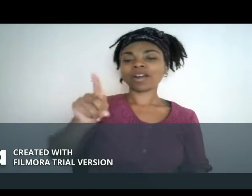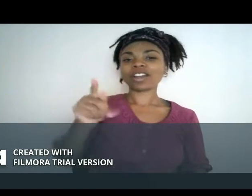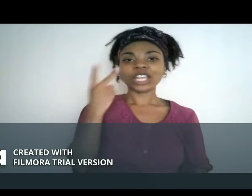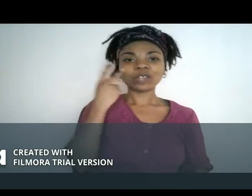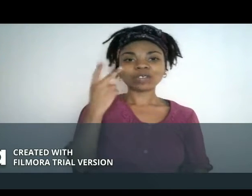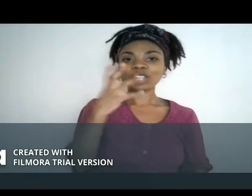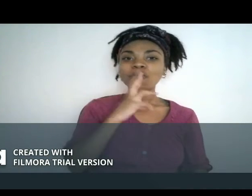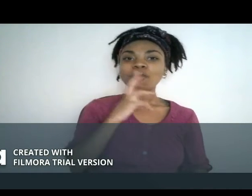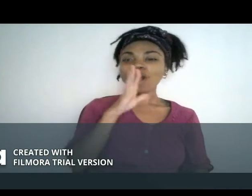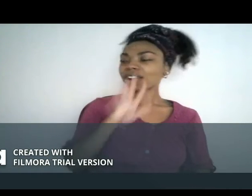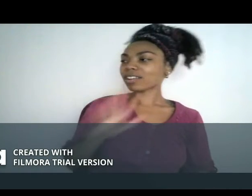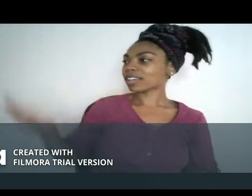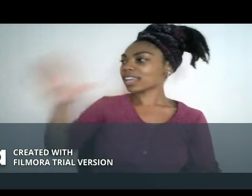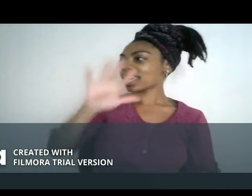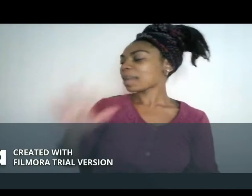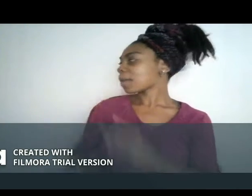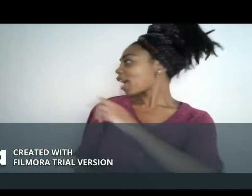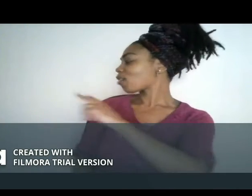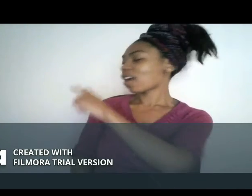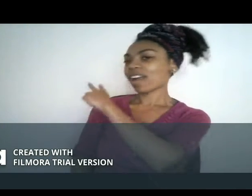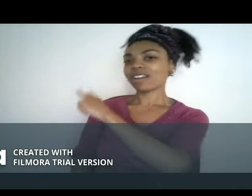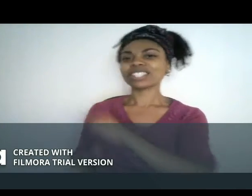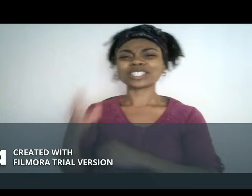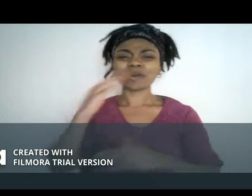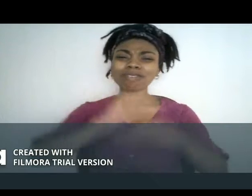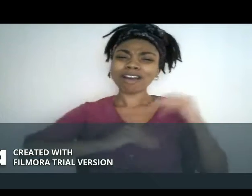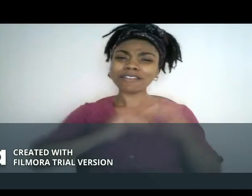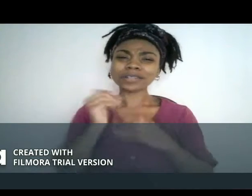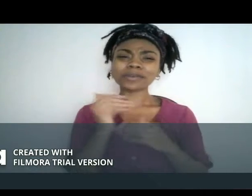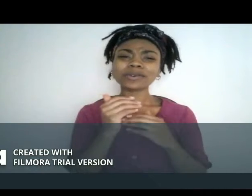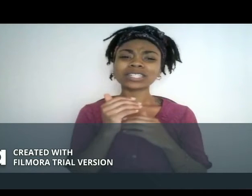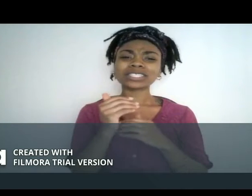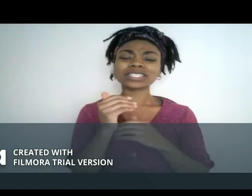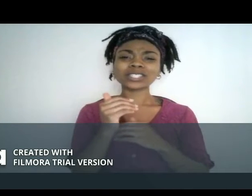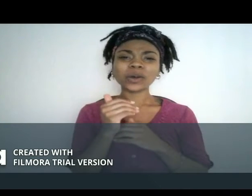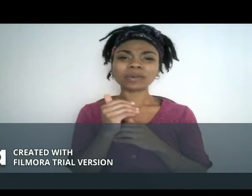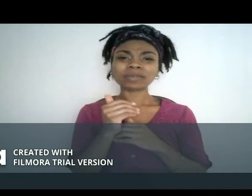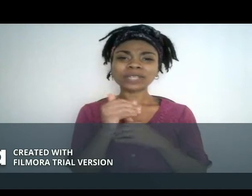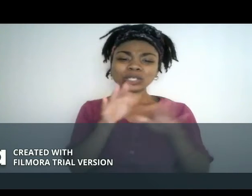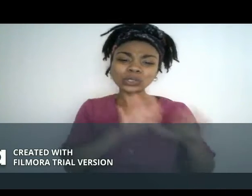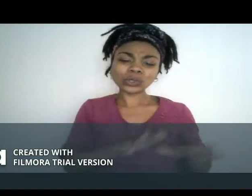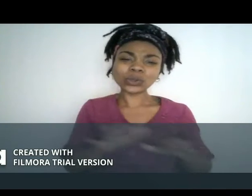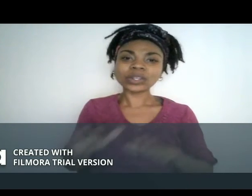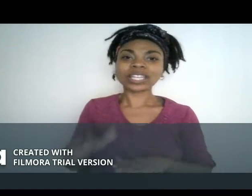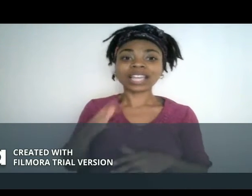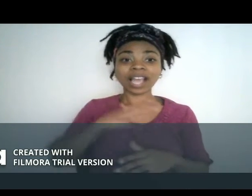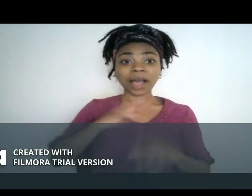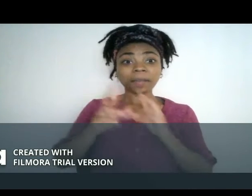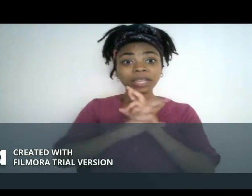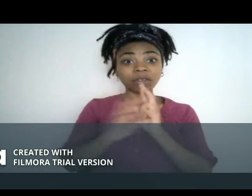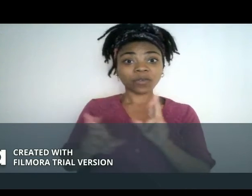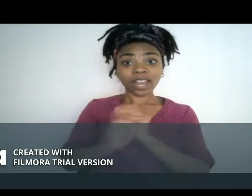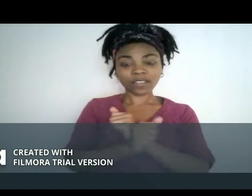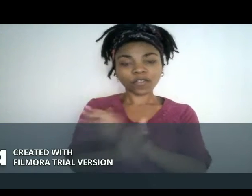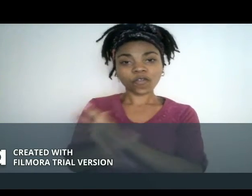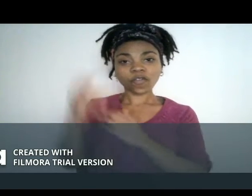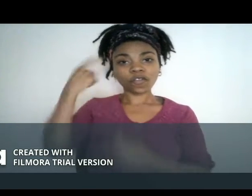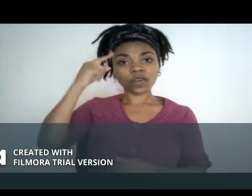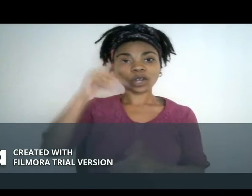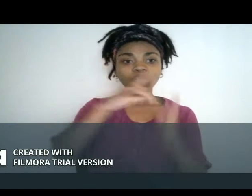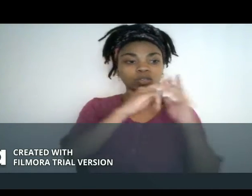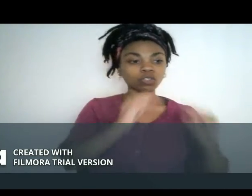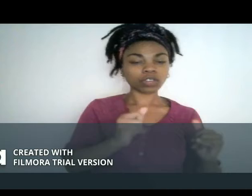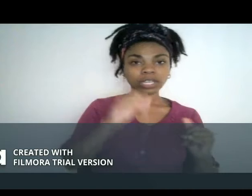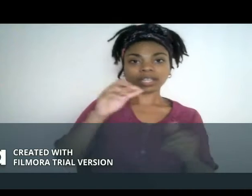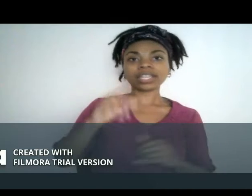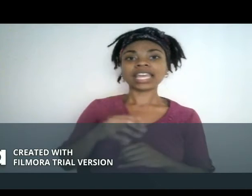the background, and it's so soothing, so comfortable. You know, I'm getting ready for the retreat, and I want to just let people know that today